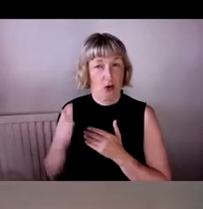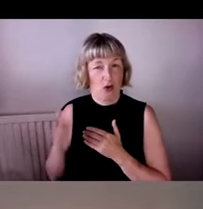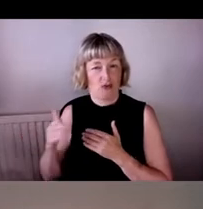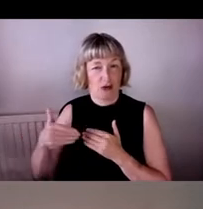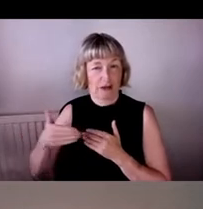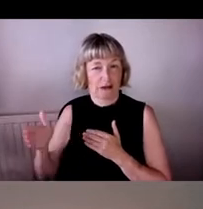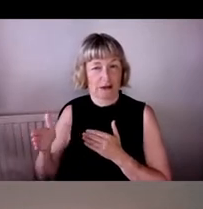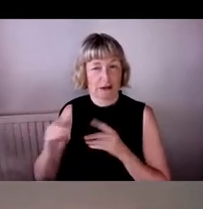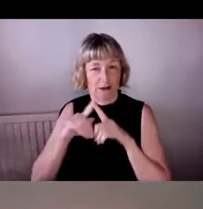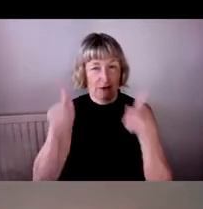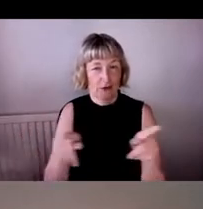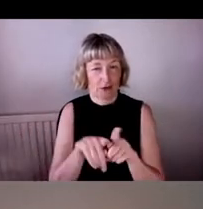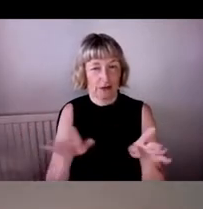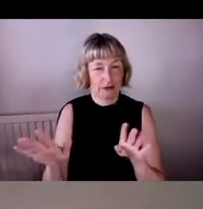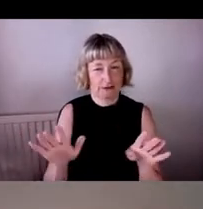right side of the screen.